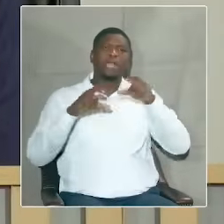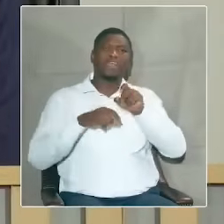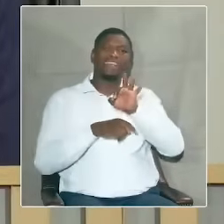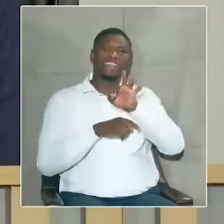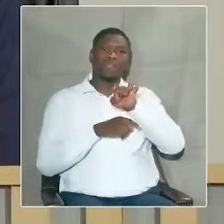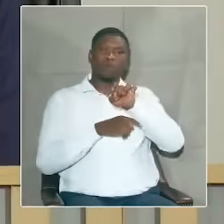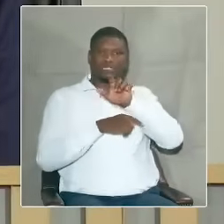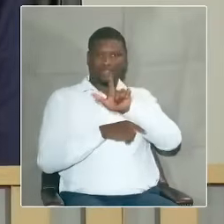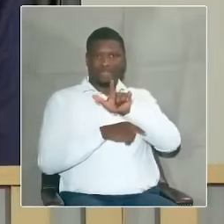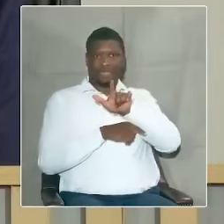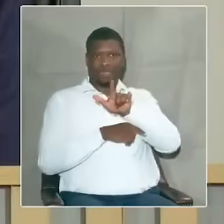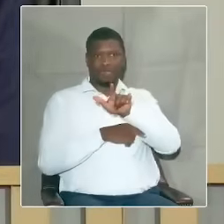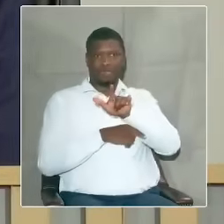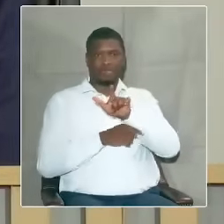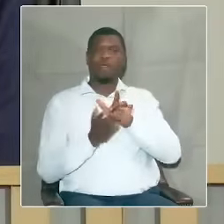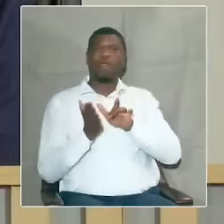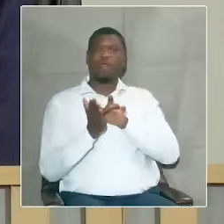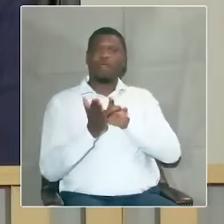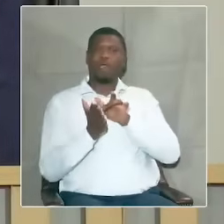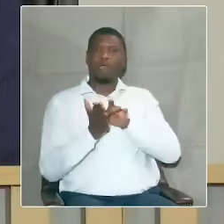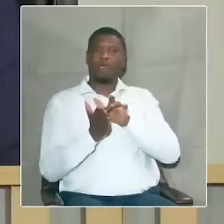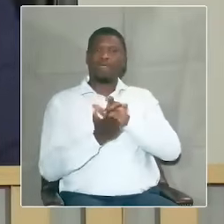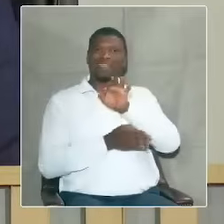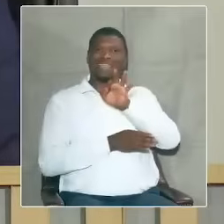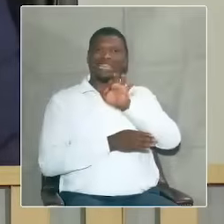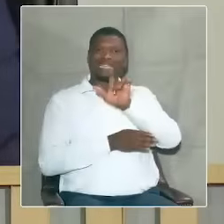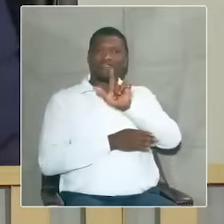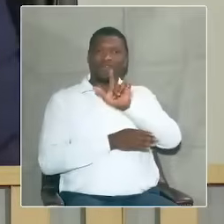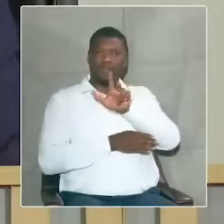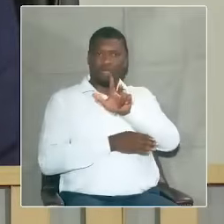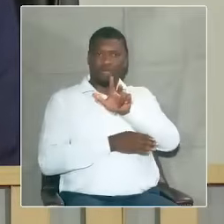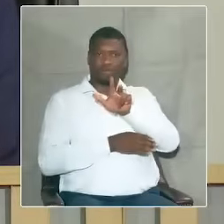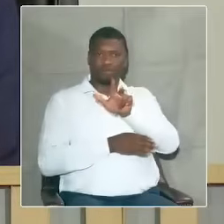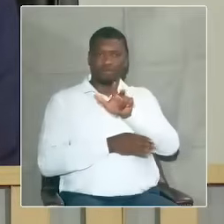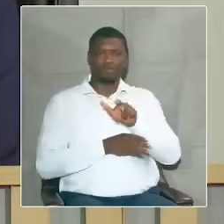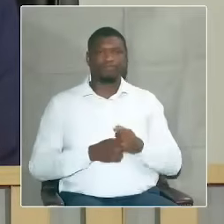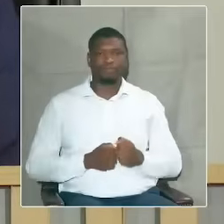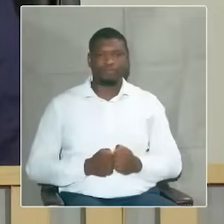3.7, page 378.